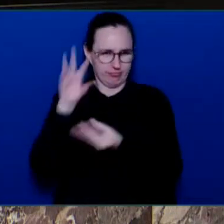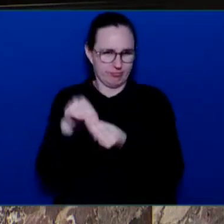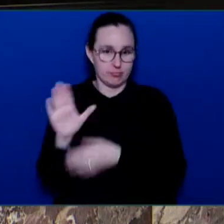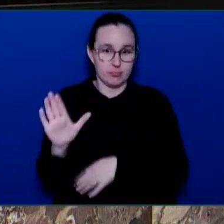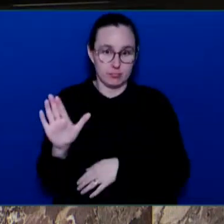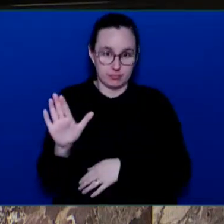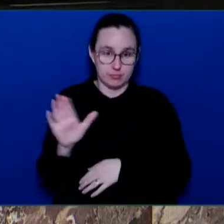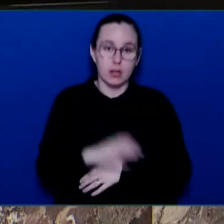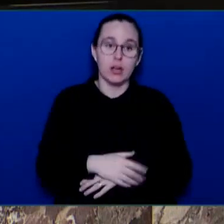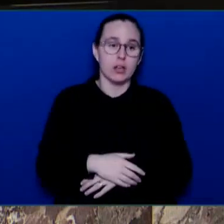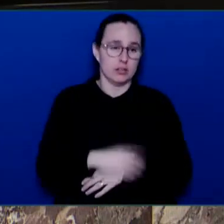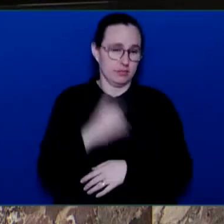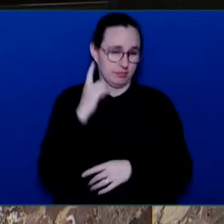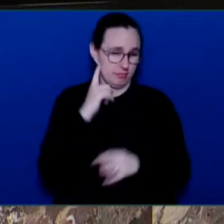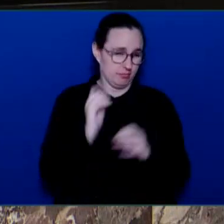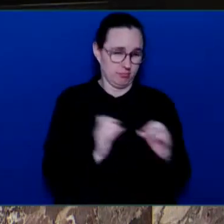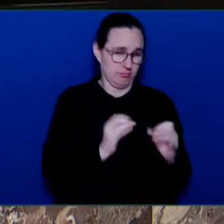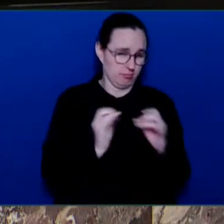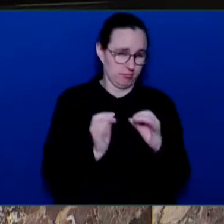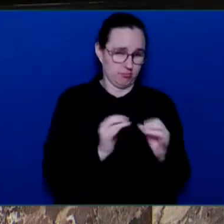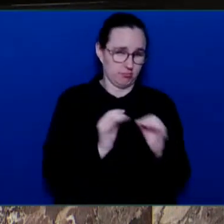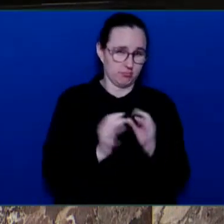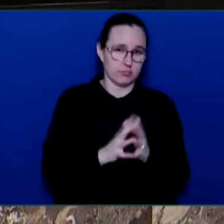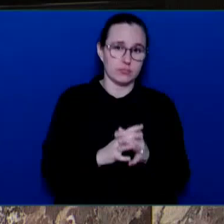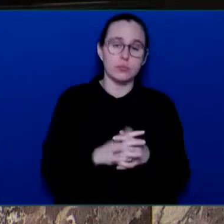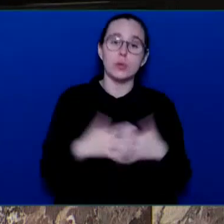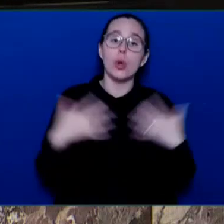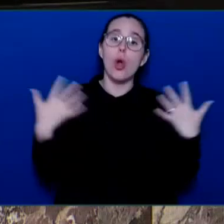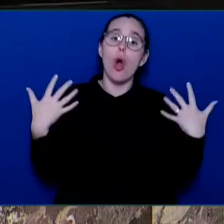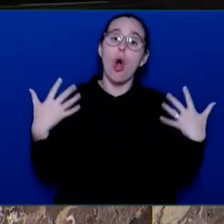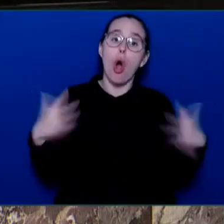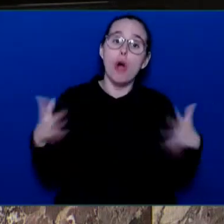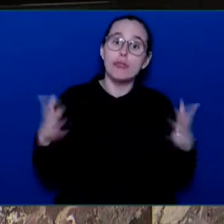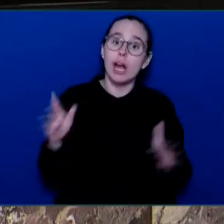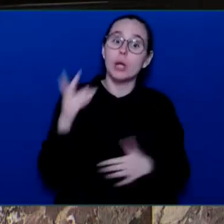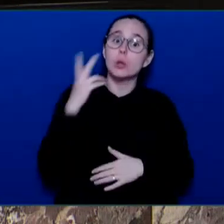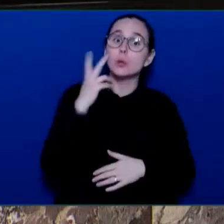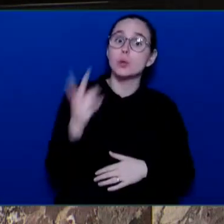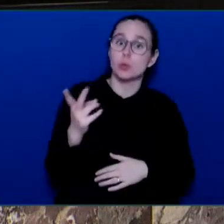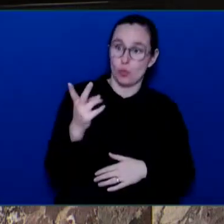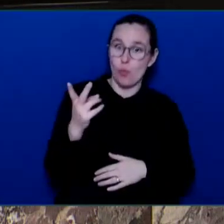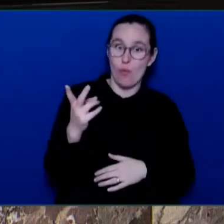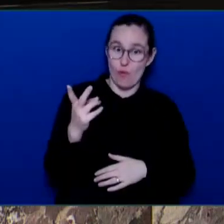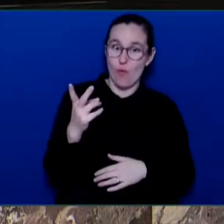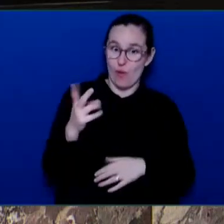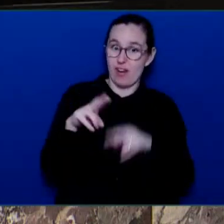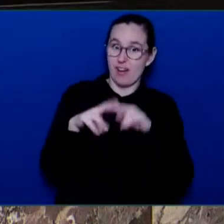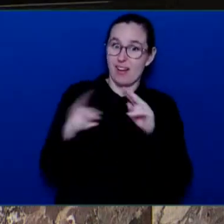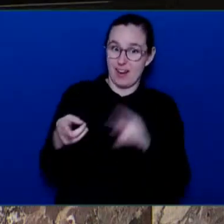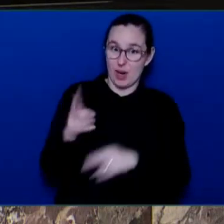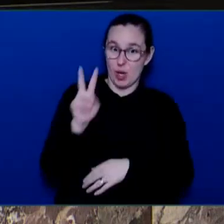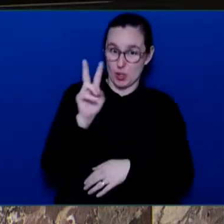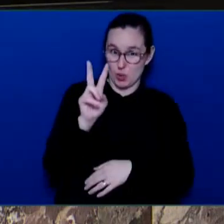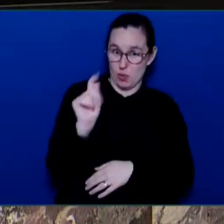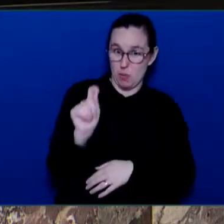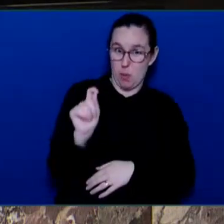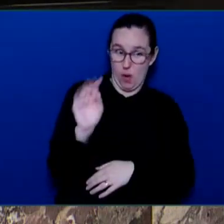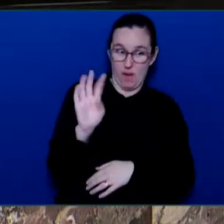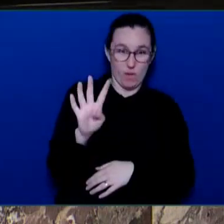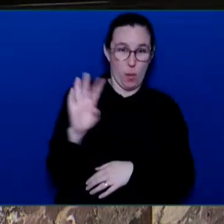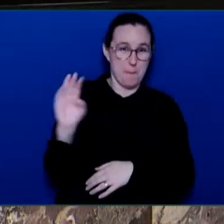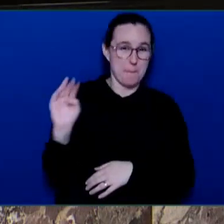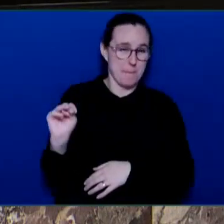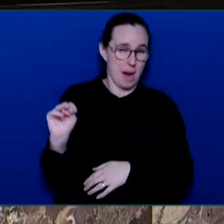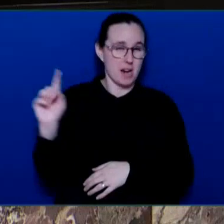We have seen this government reduce emissions by 2.4 megatons, exactly the same. The question is not about all the great work that's taking place. I